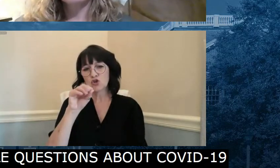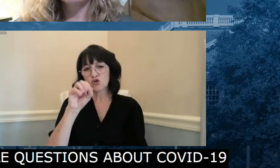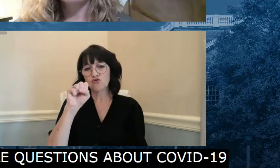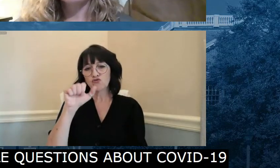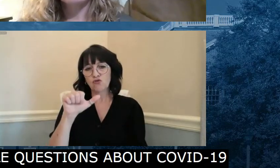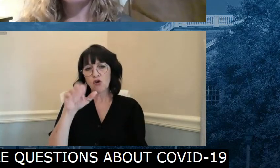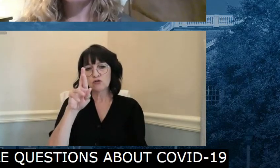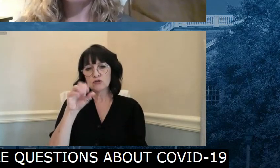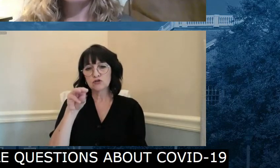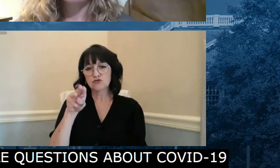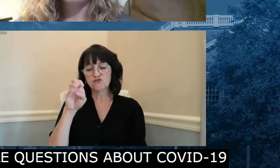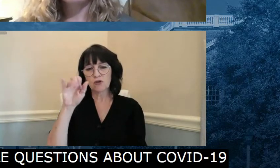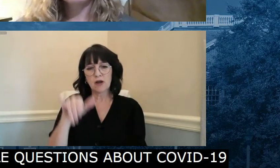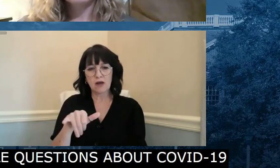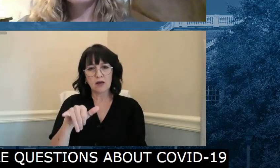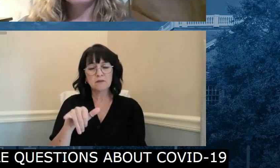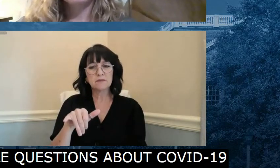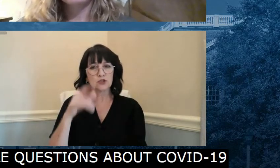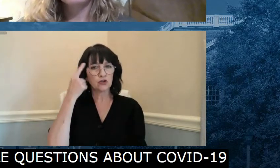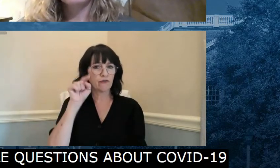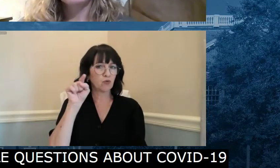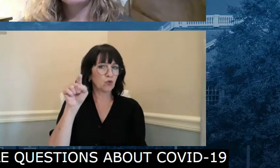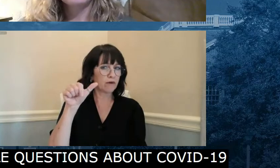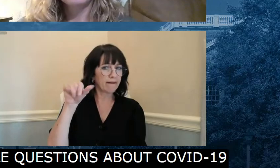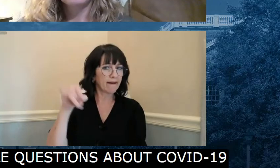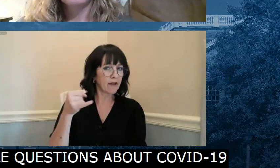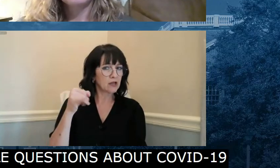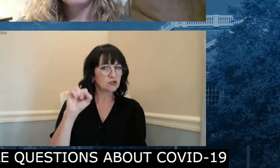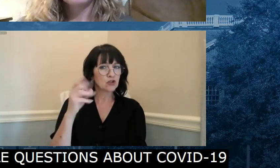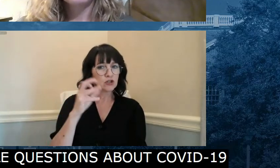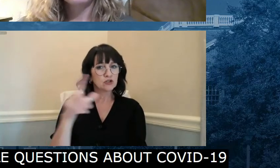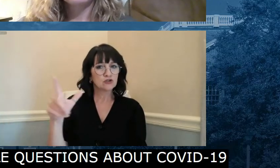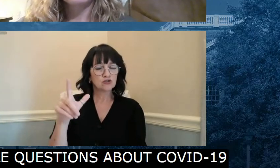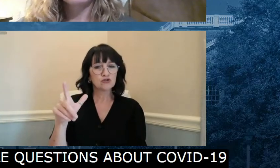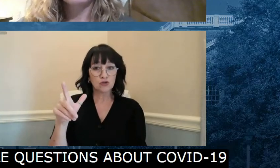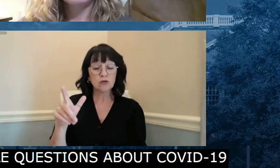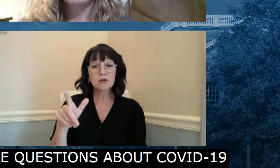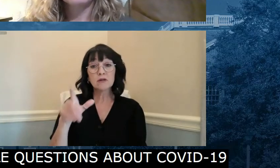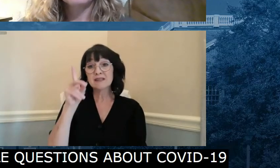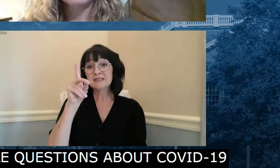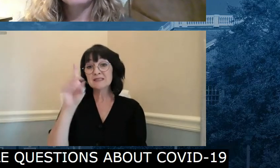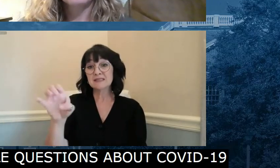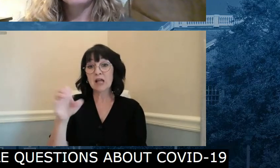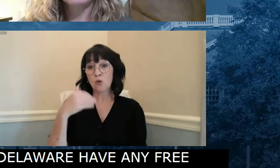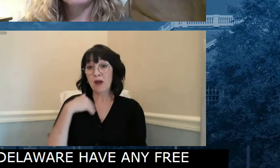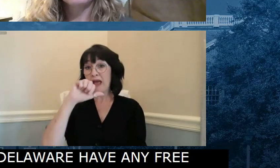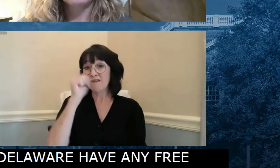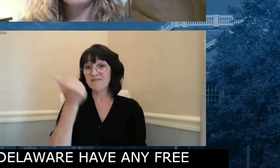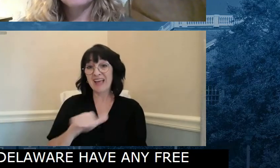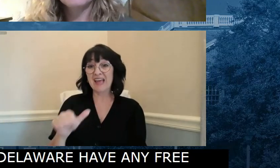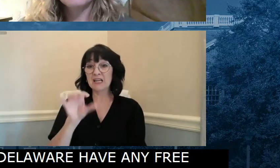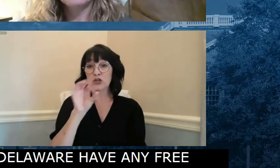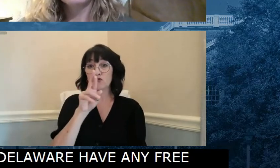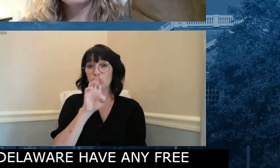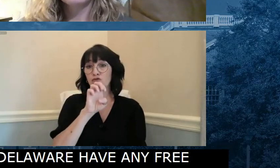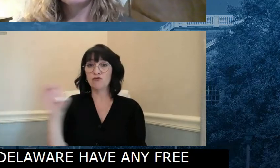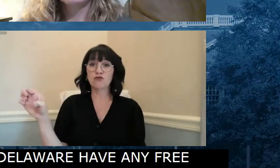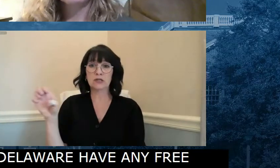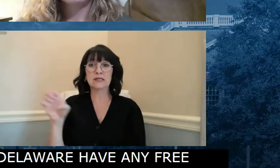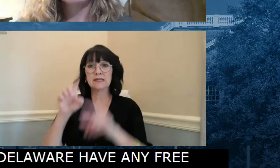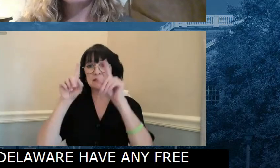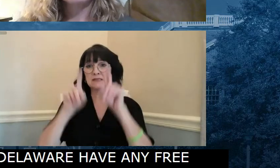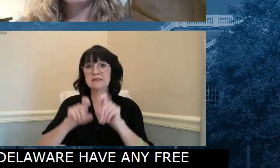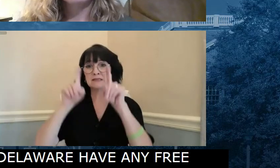pre-submitted questions. I think for AJ, does Delaware have any free COVID-19 testing sites remaining? And I think we do. Is there anything we can